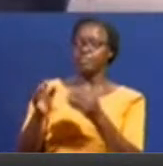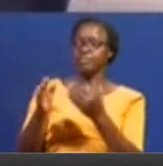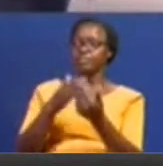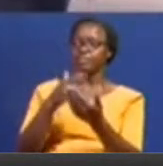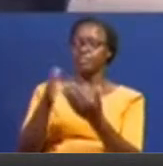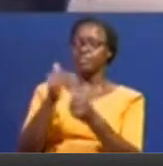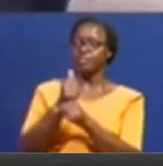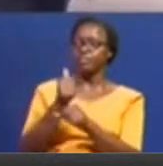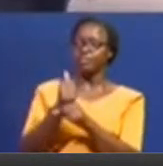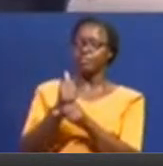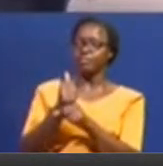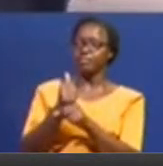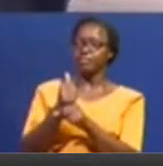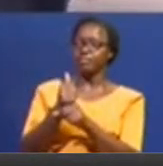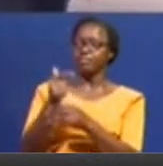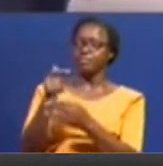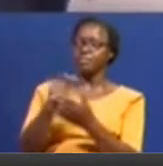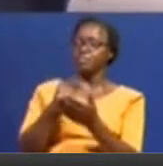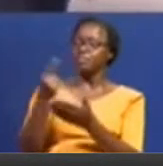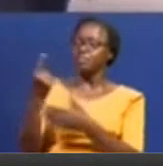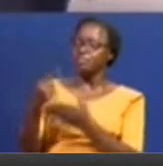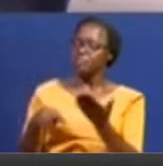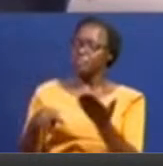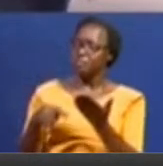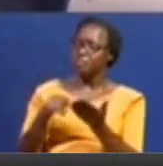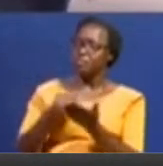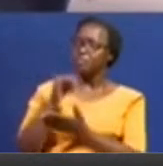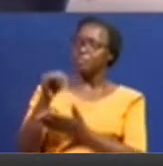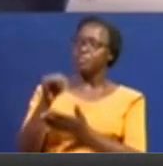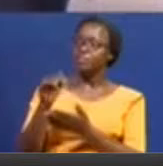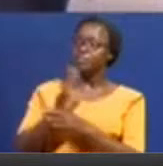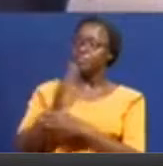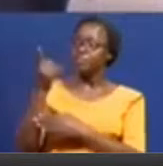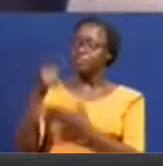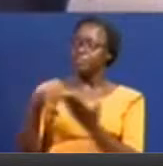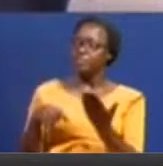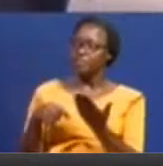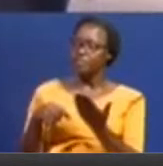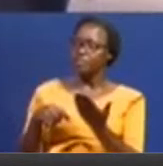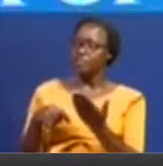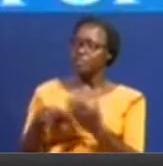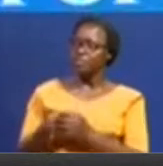Framework, what it is, and what it is used for.